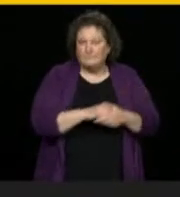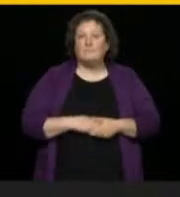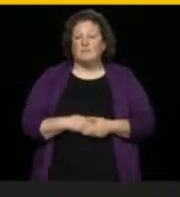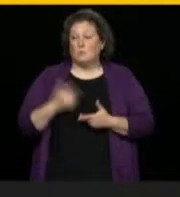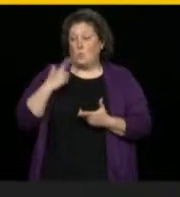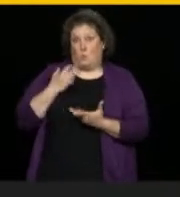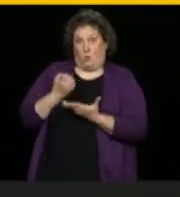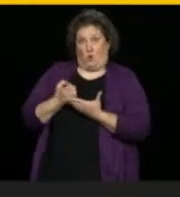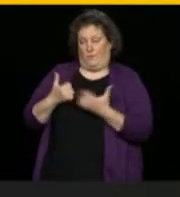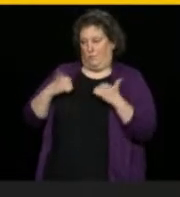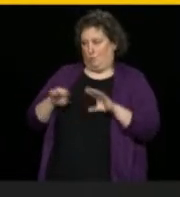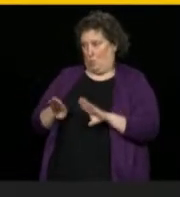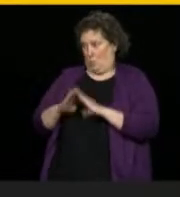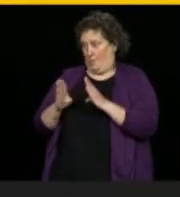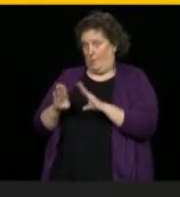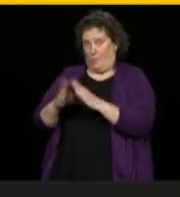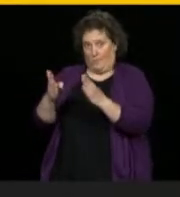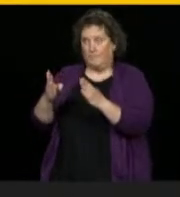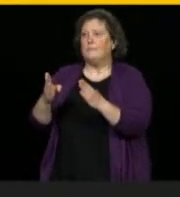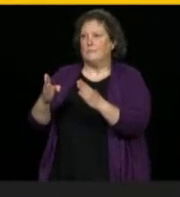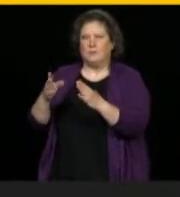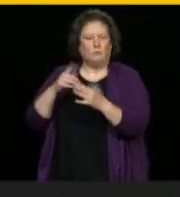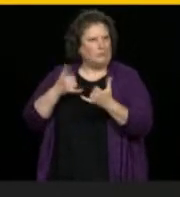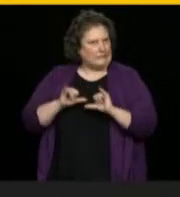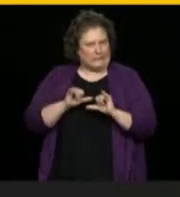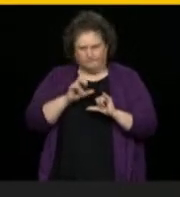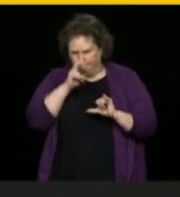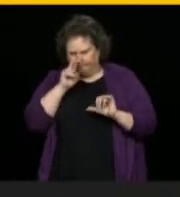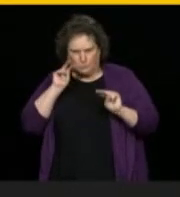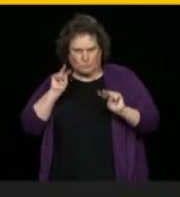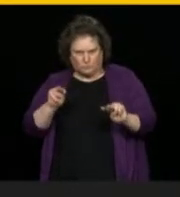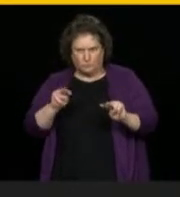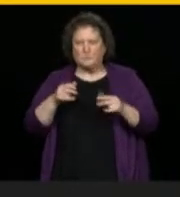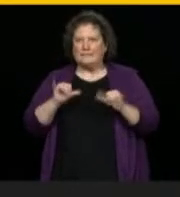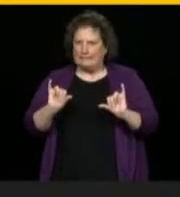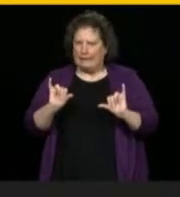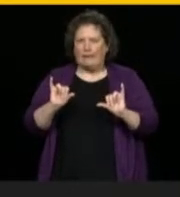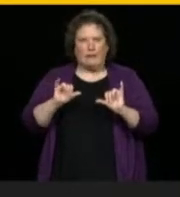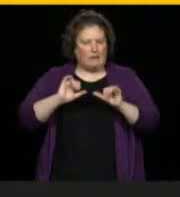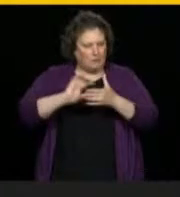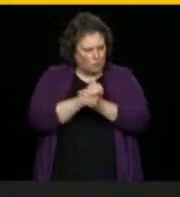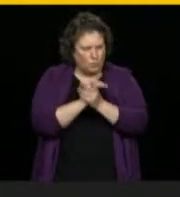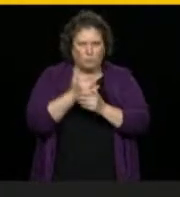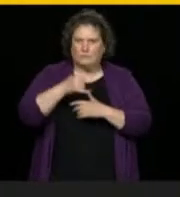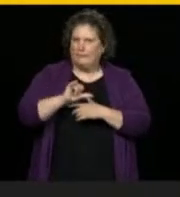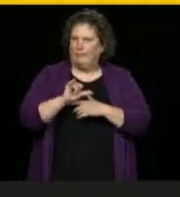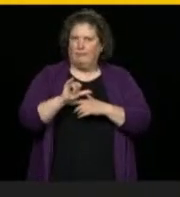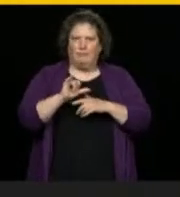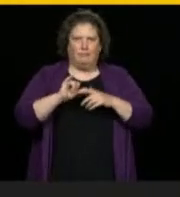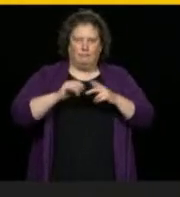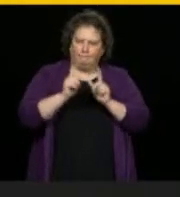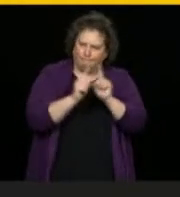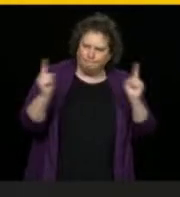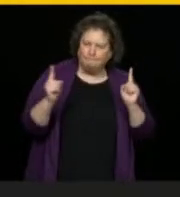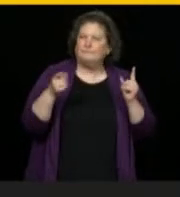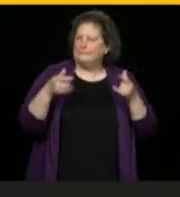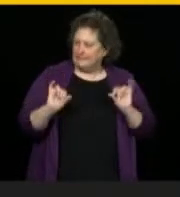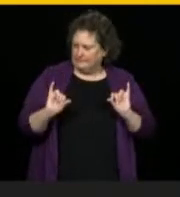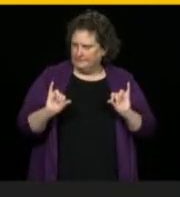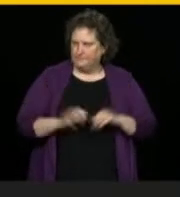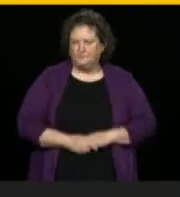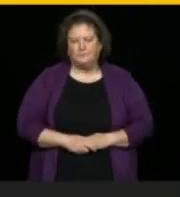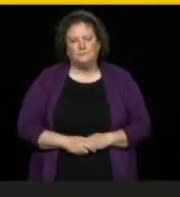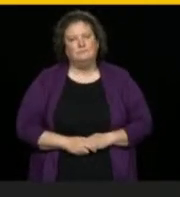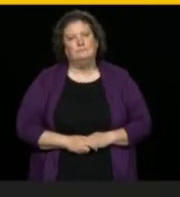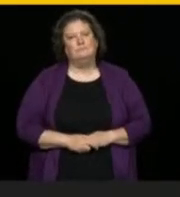vigilant. We have to keep following public health advice. La COVID-19 a provoqué non seulement une